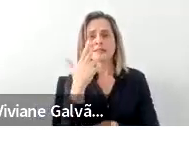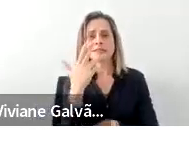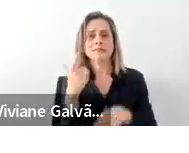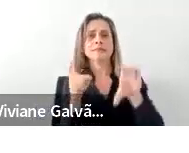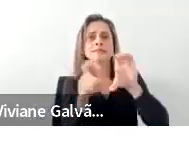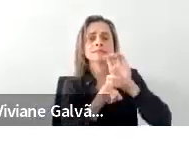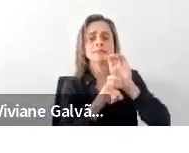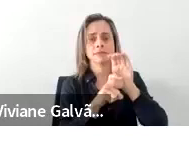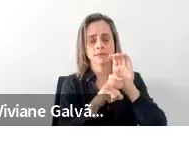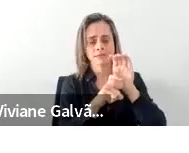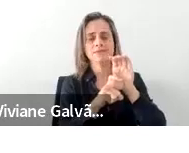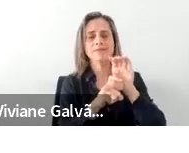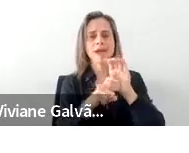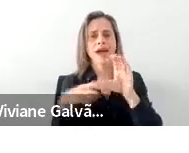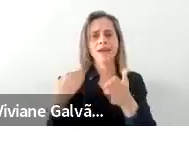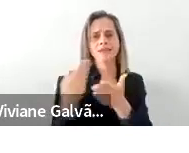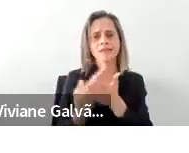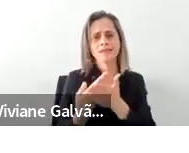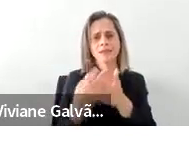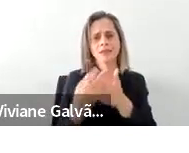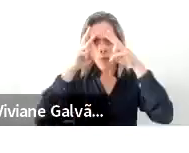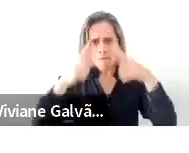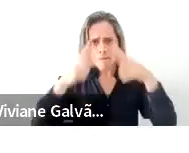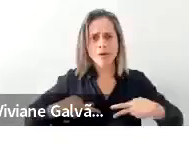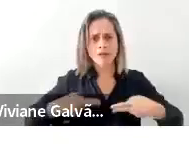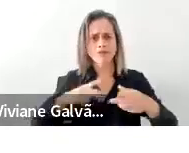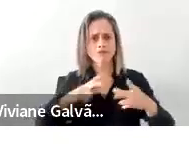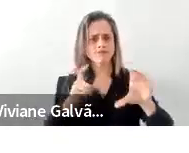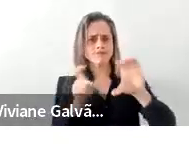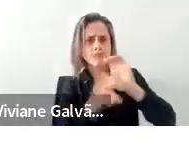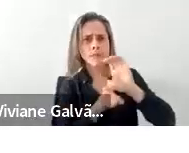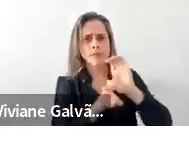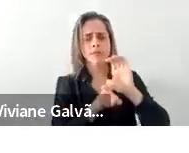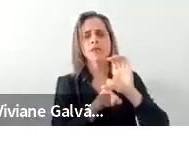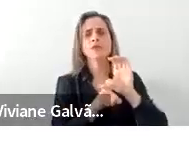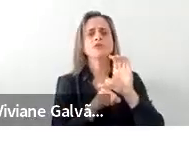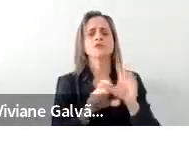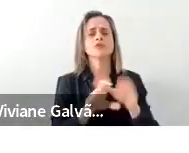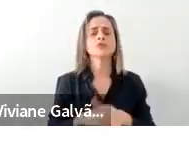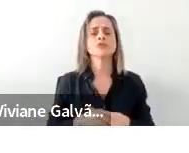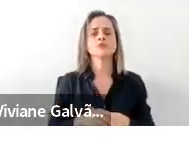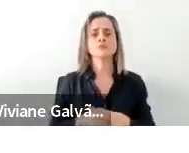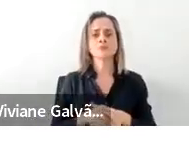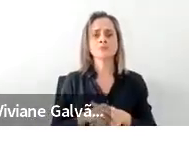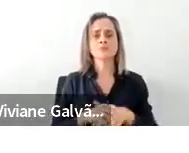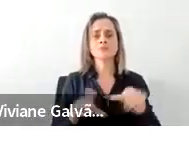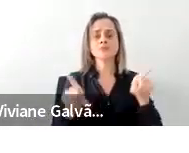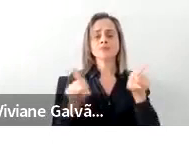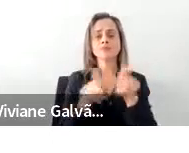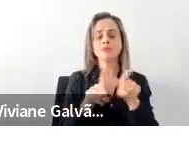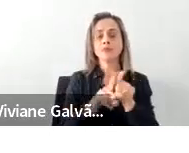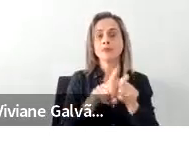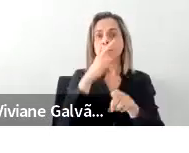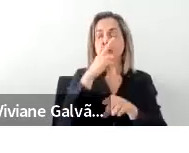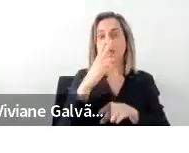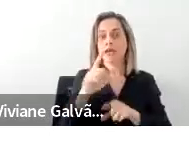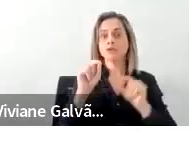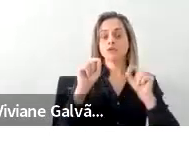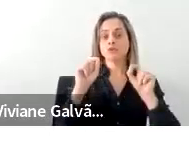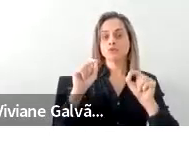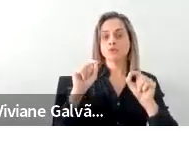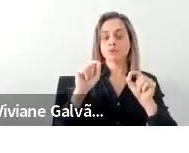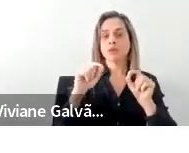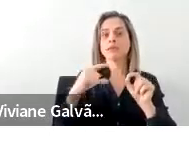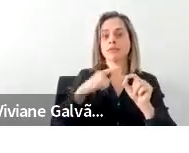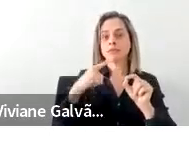or on direct relations of dominance and servitude. They're conditioned by a low stage of development of the productive